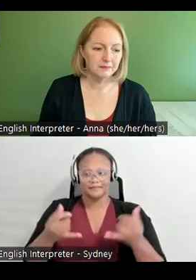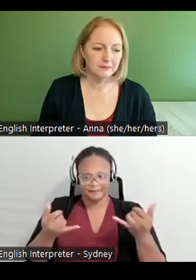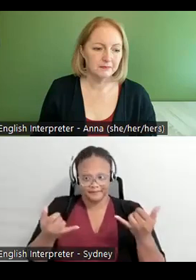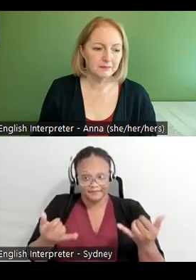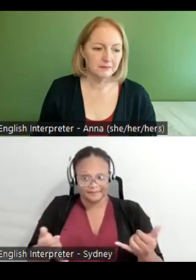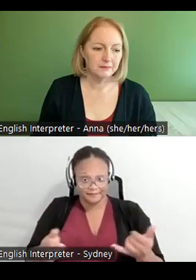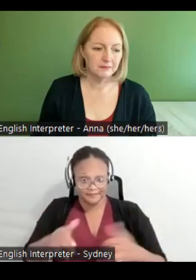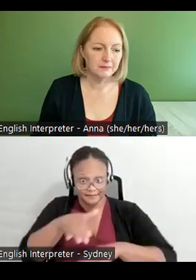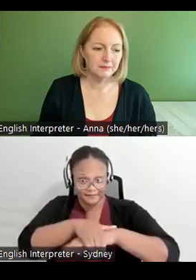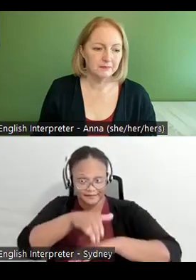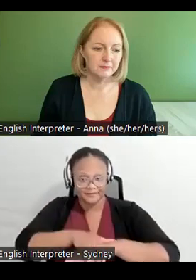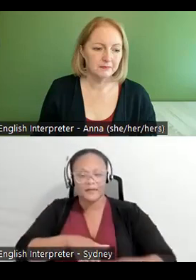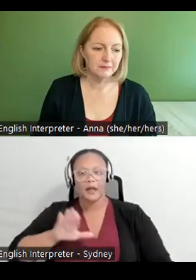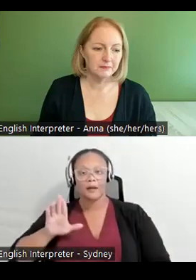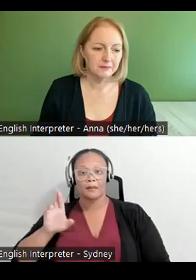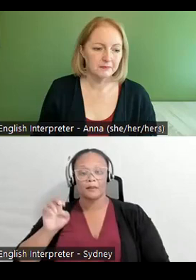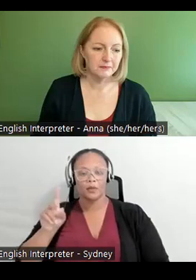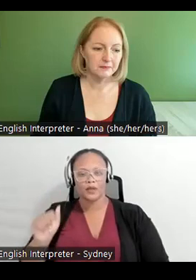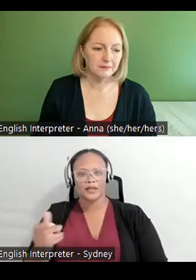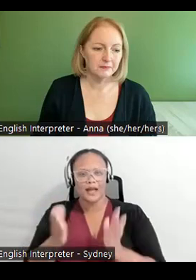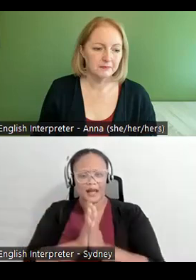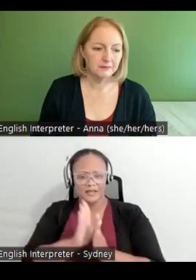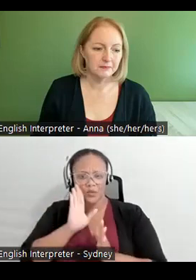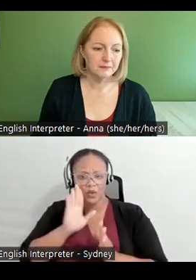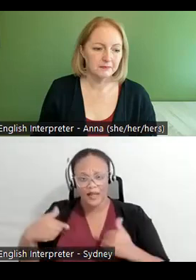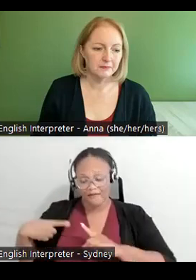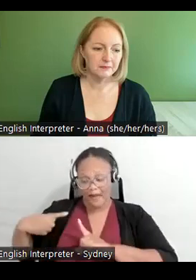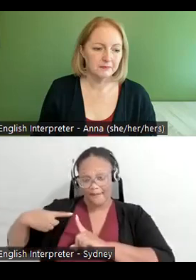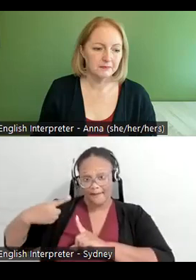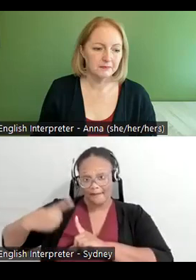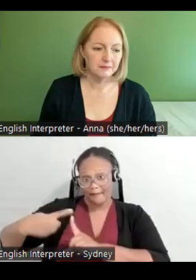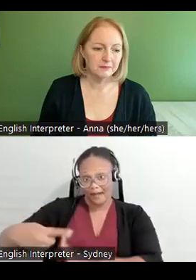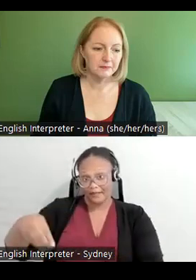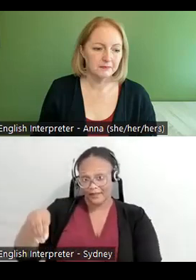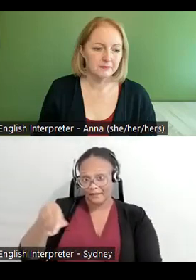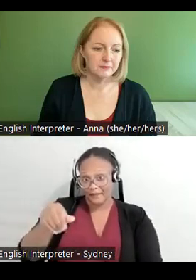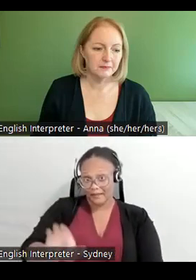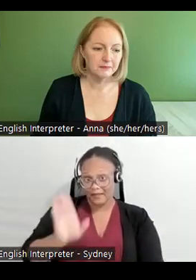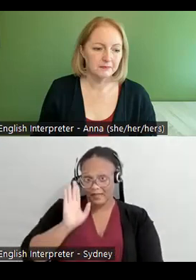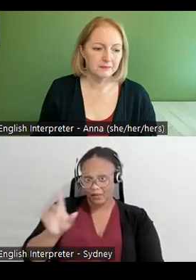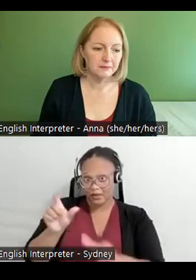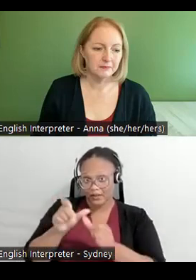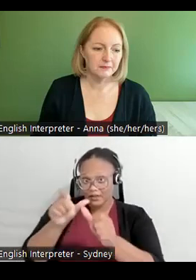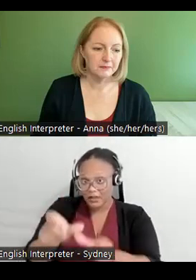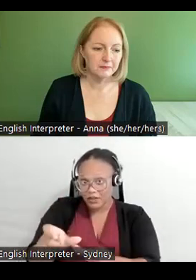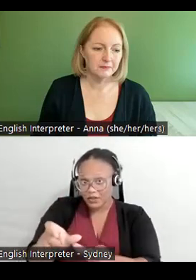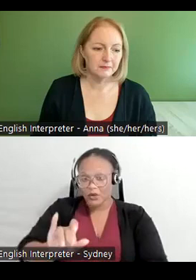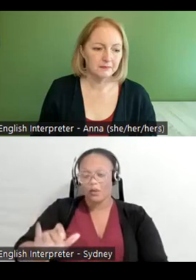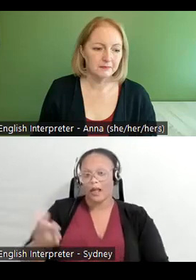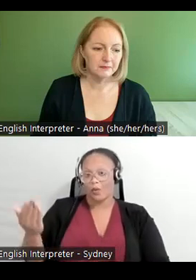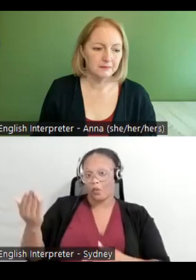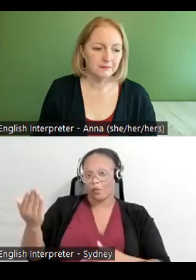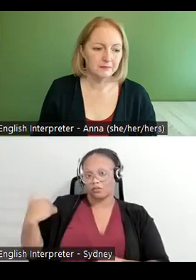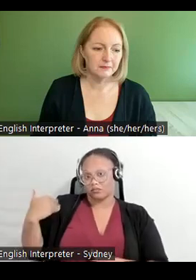she had asked if there was a monthly payment that was that could continue, similar to what had happened in the